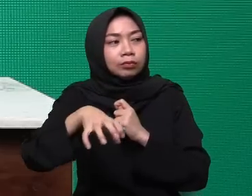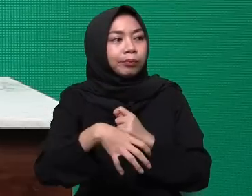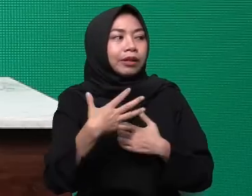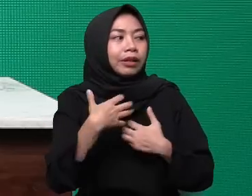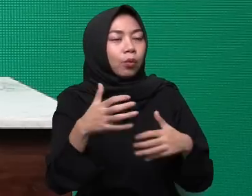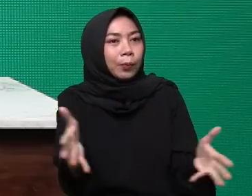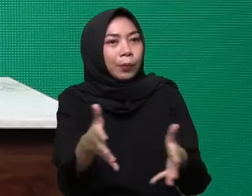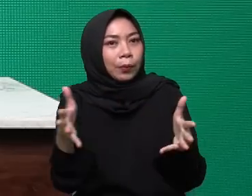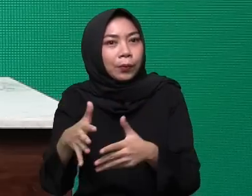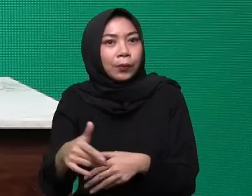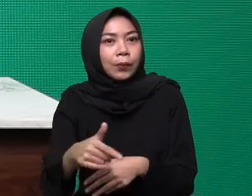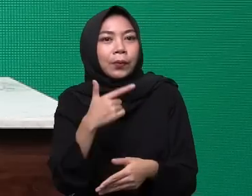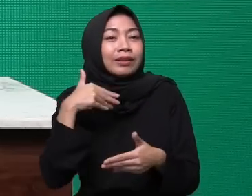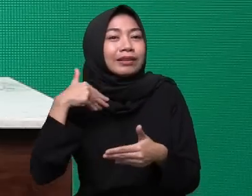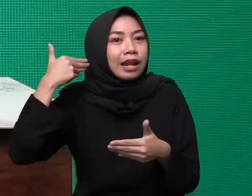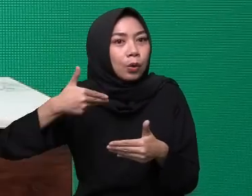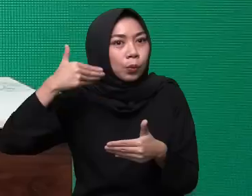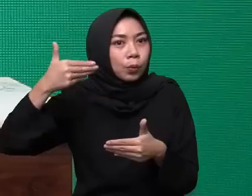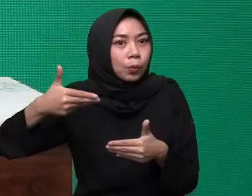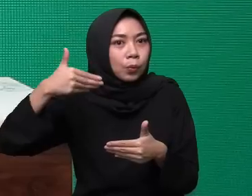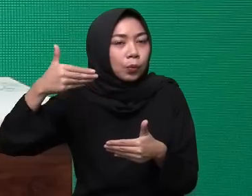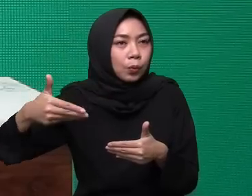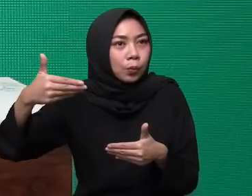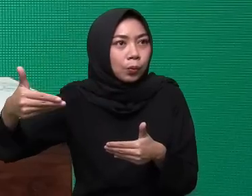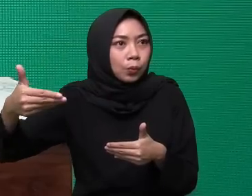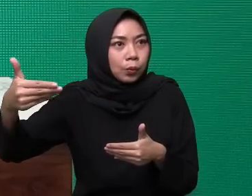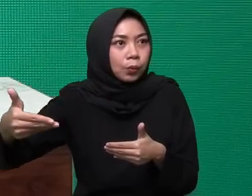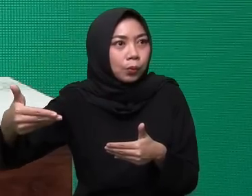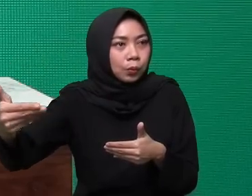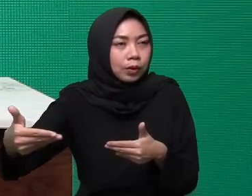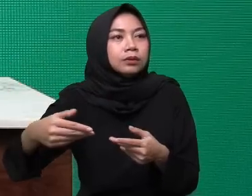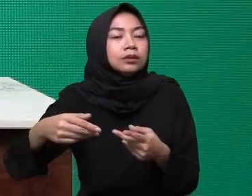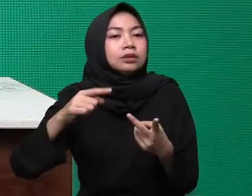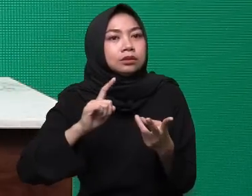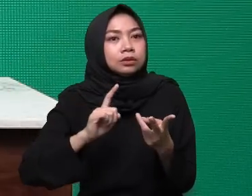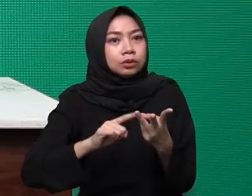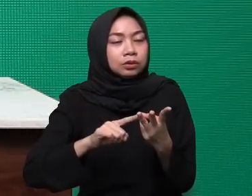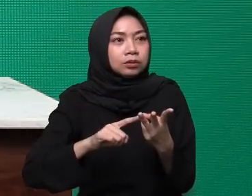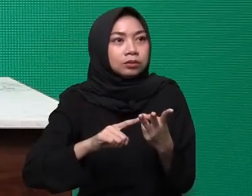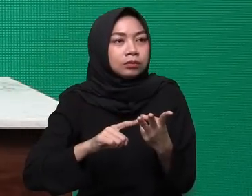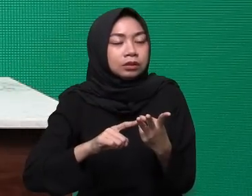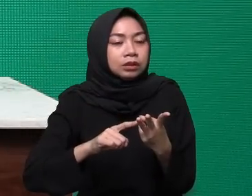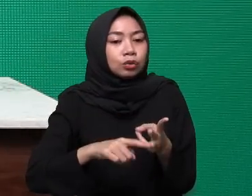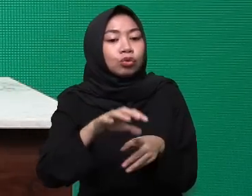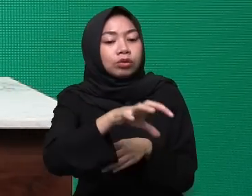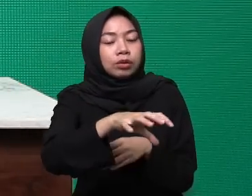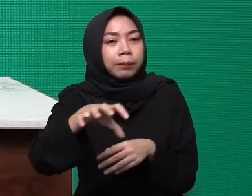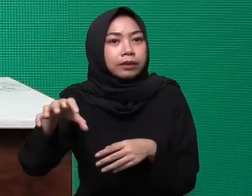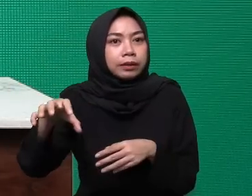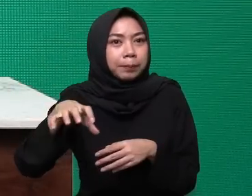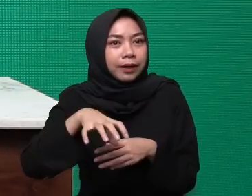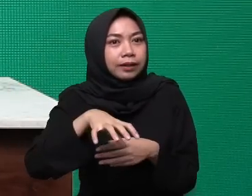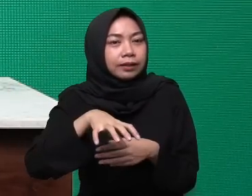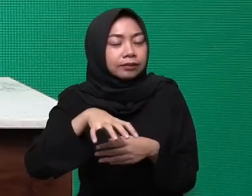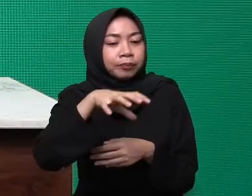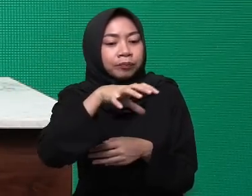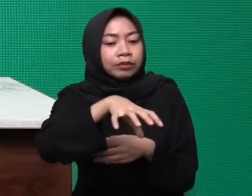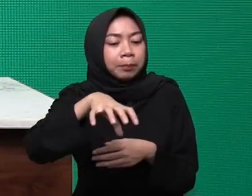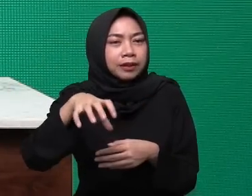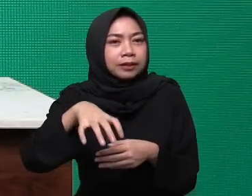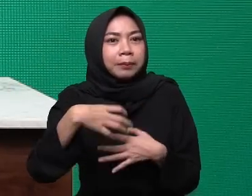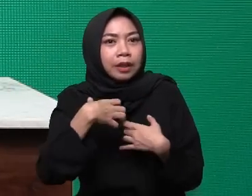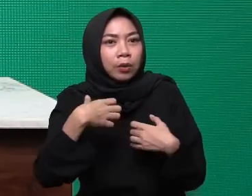need to be carried out regularly. In addition, restrictive rules must also be applied so that not